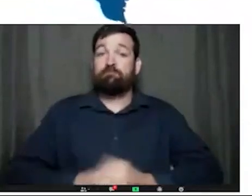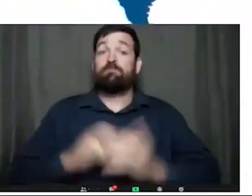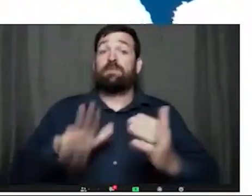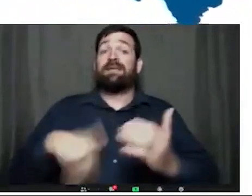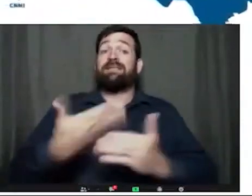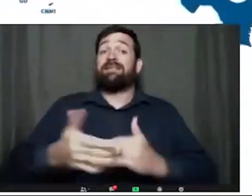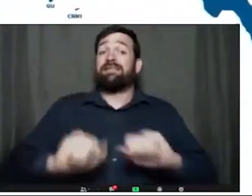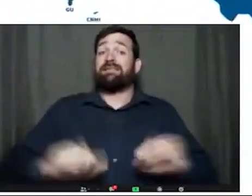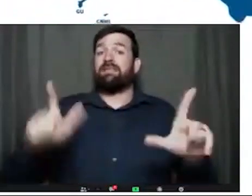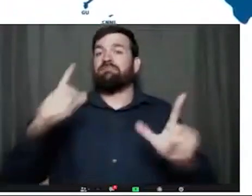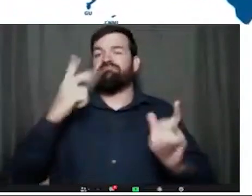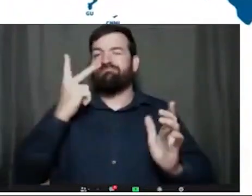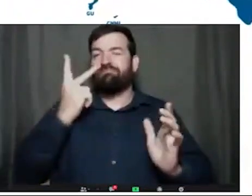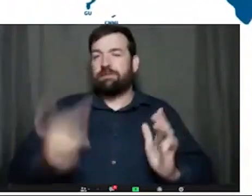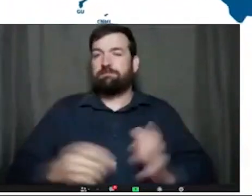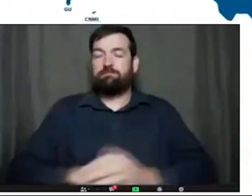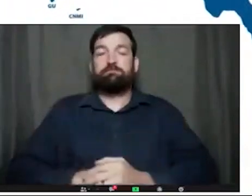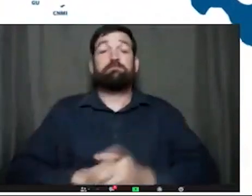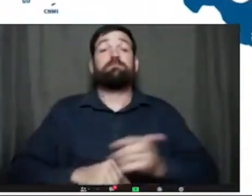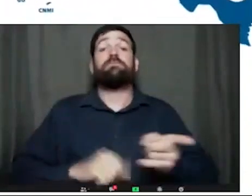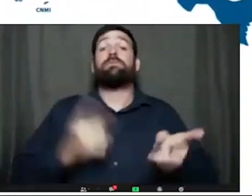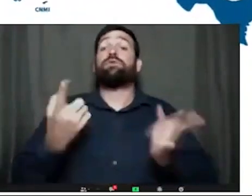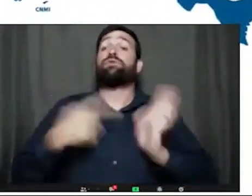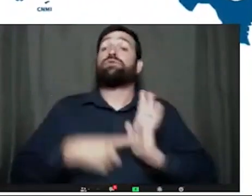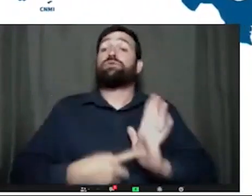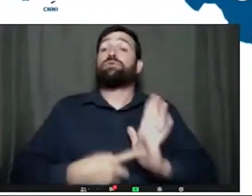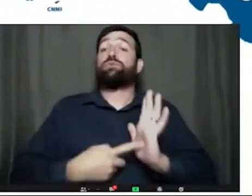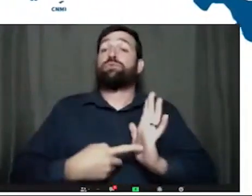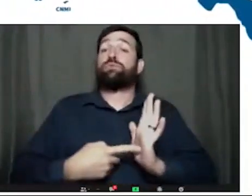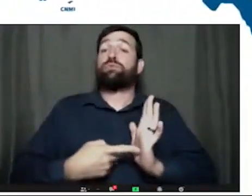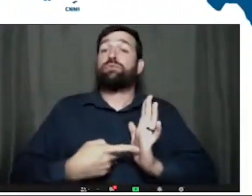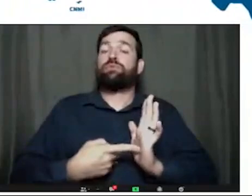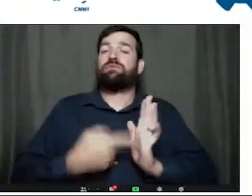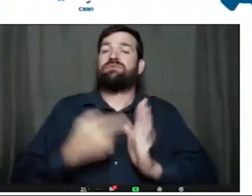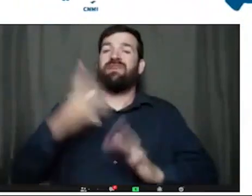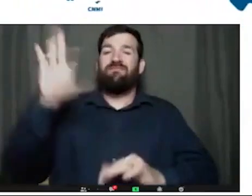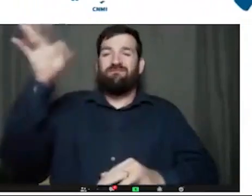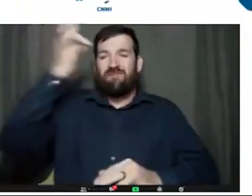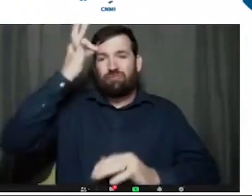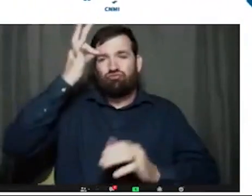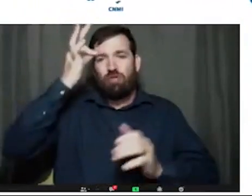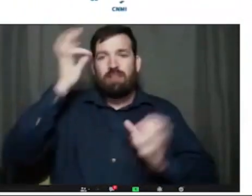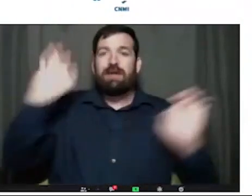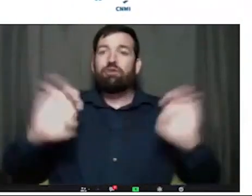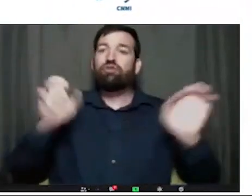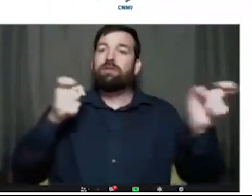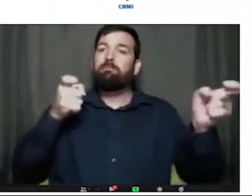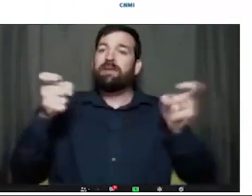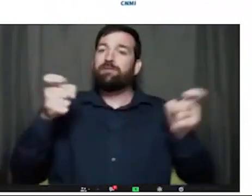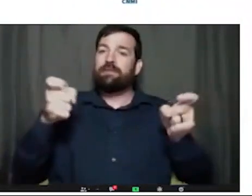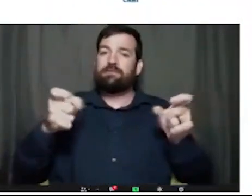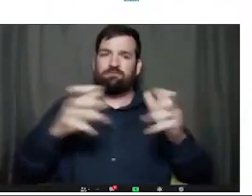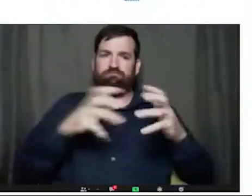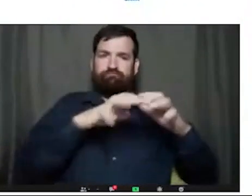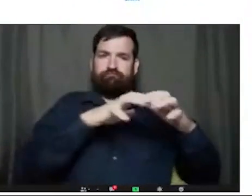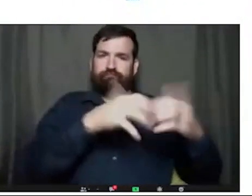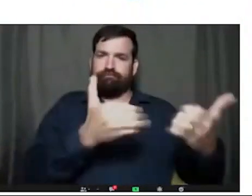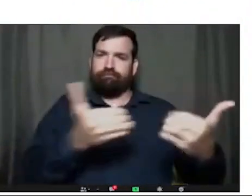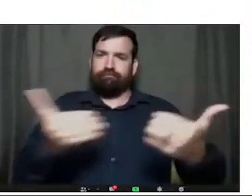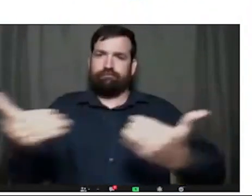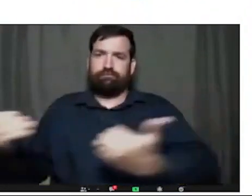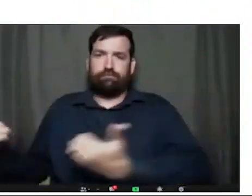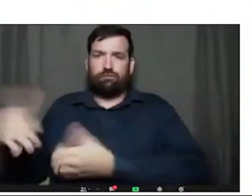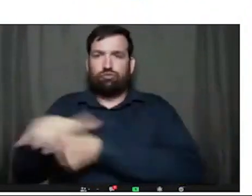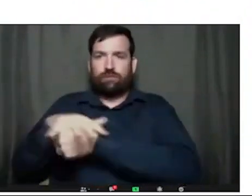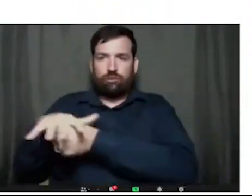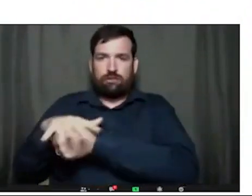mean. This map shows you how the Federal Emergency Management Agency breaks up the United States into regions. And this is how the